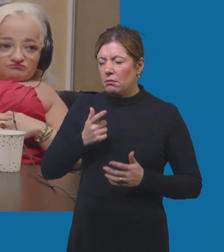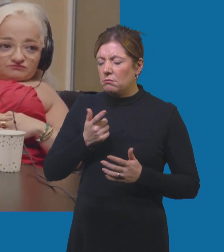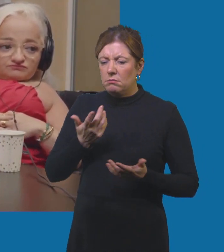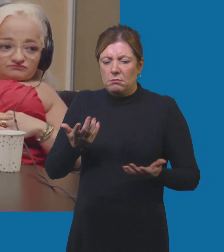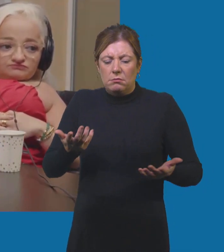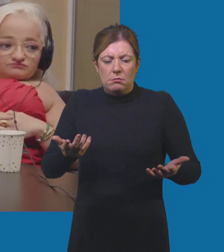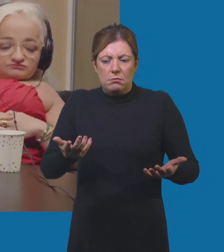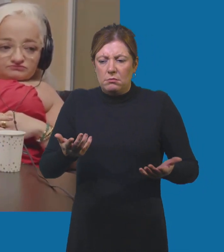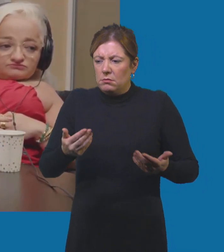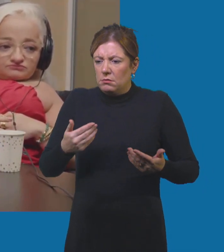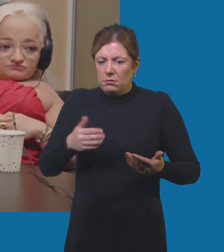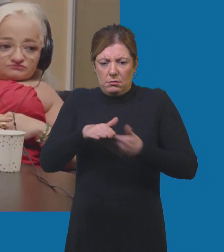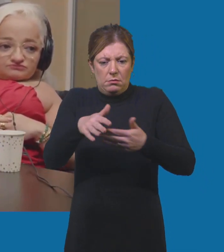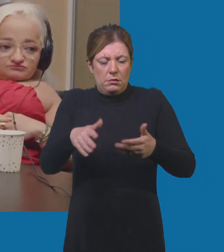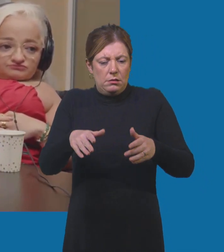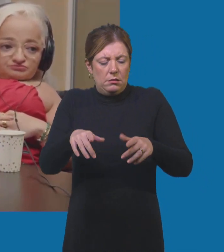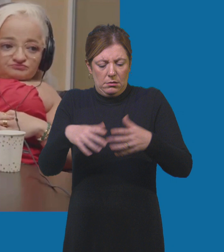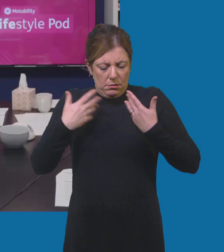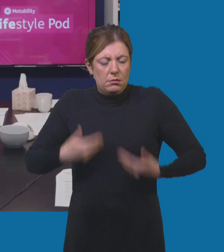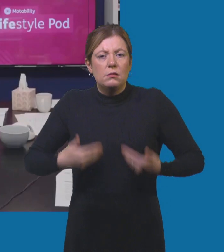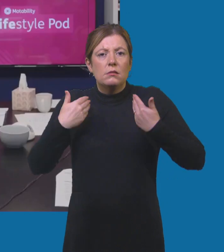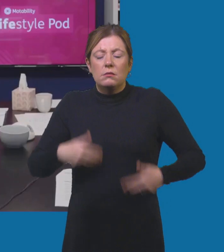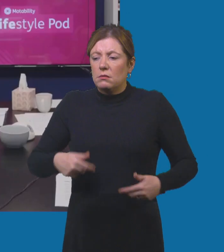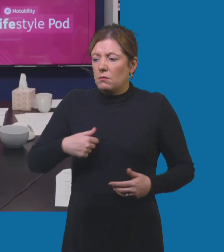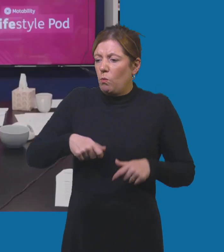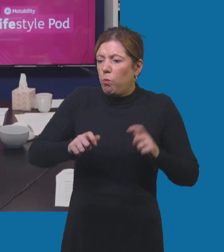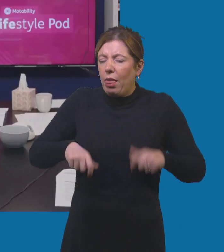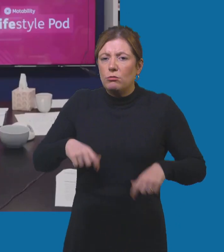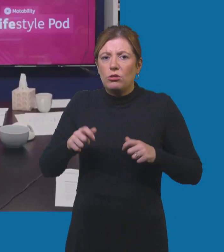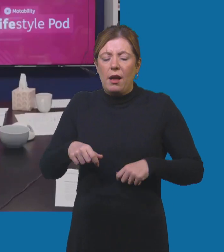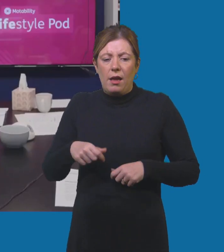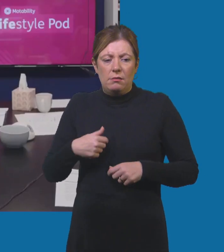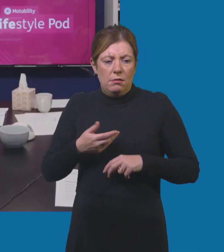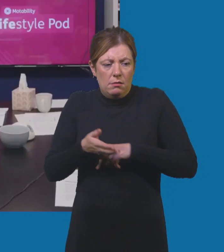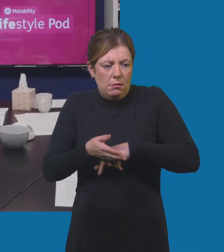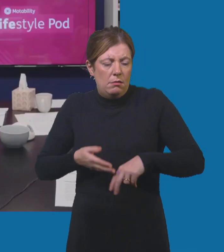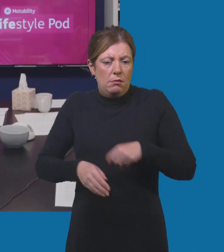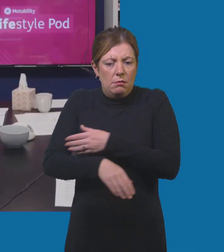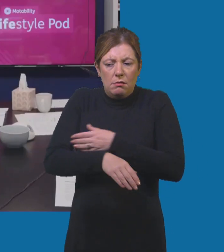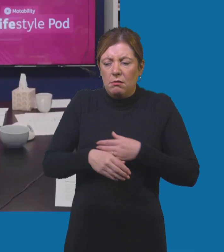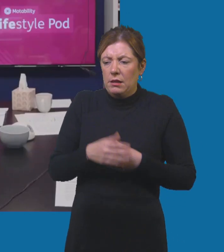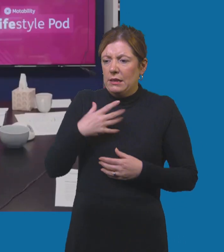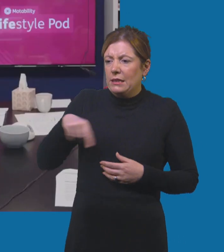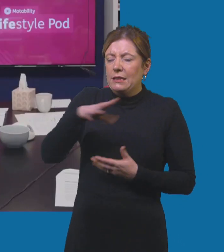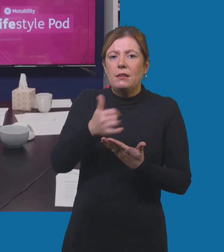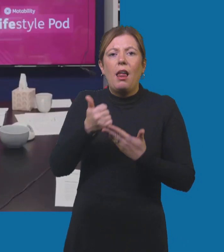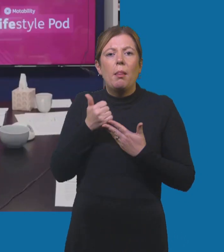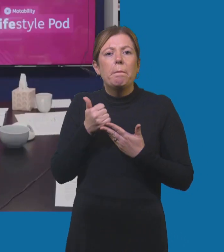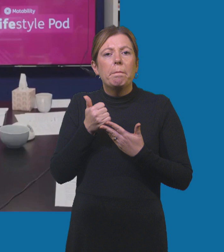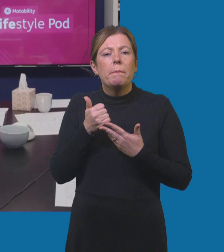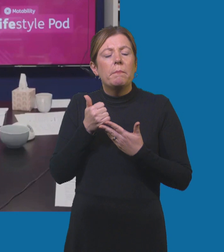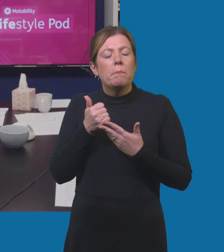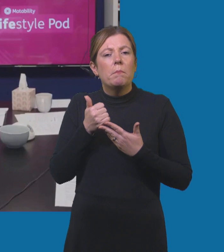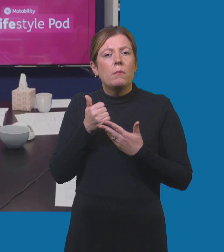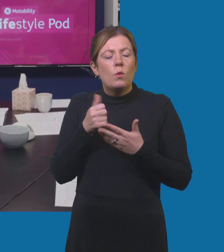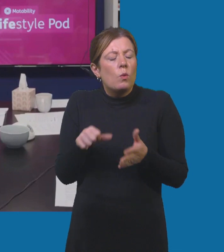I didn't see a way forward as this guy now in a wheelchair, missing 3 limbs, having to rely on people. So that was